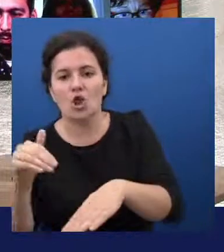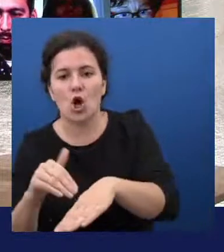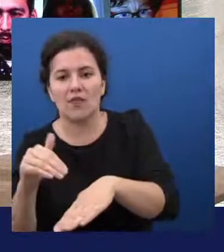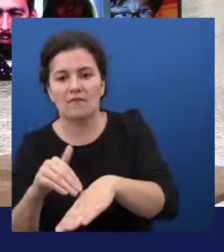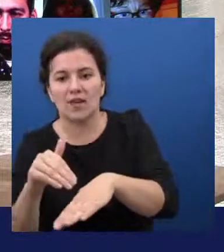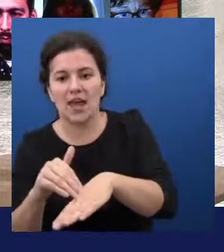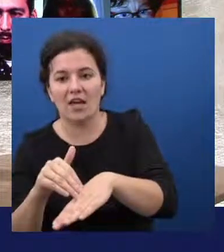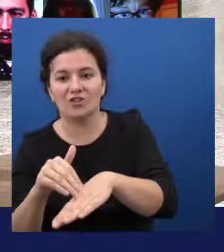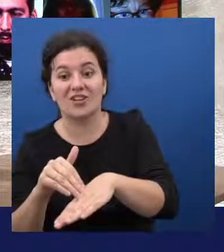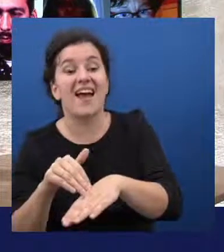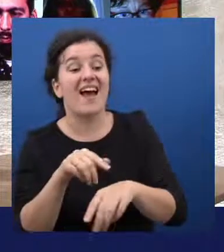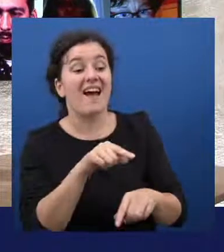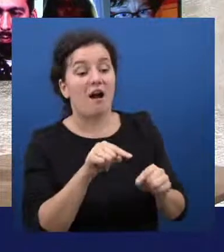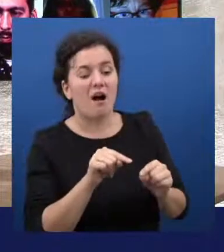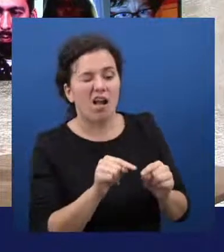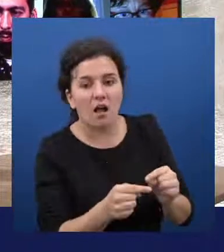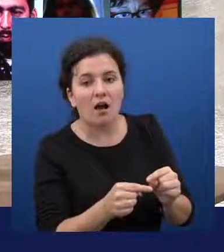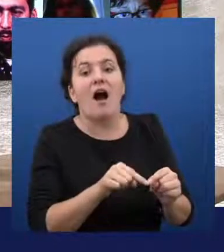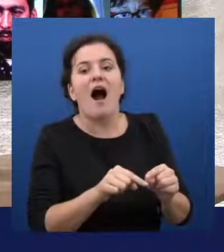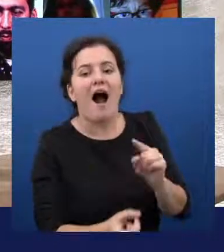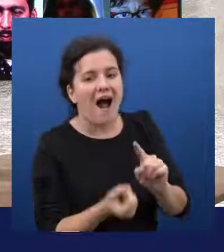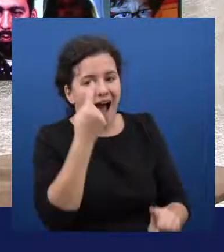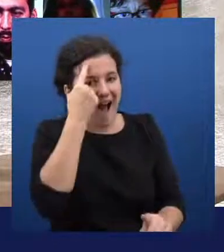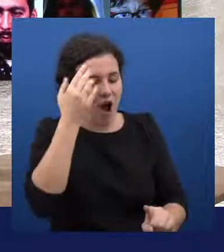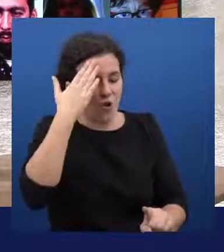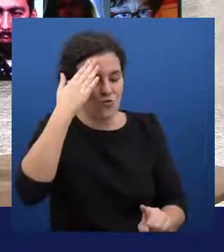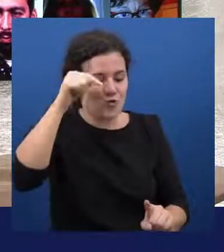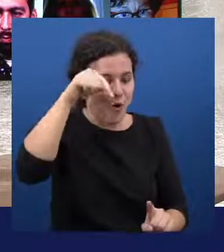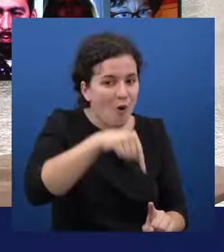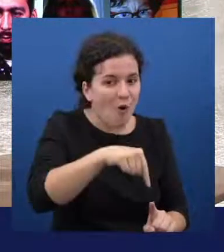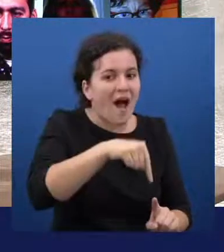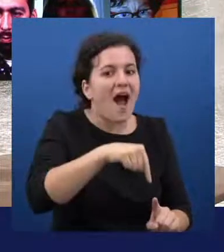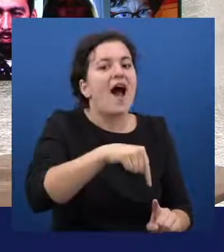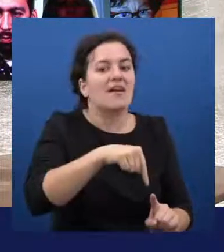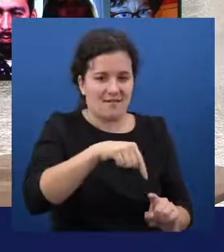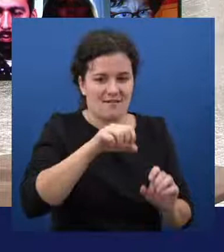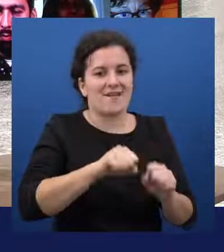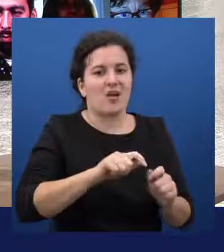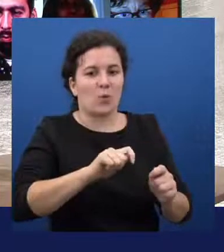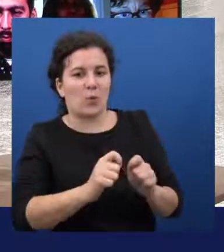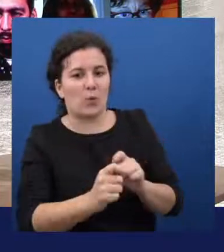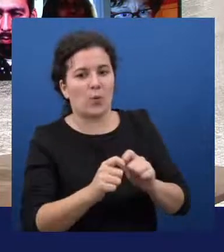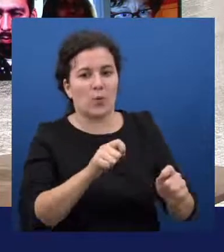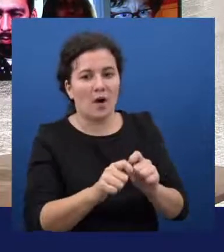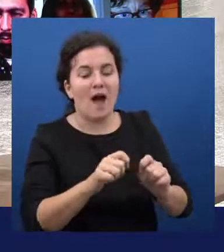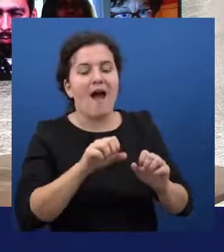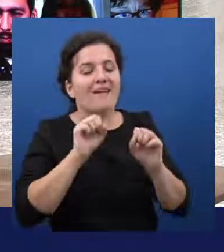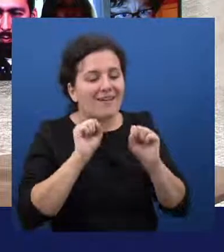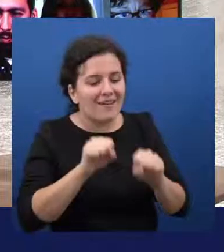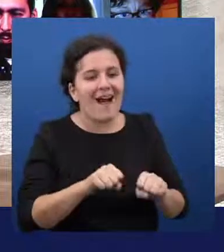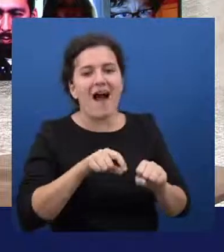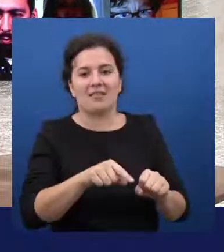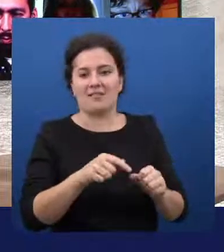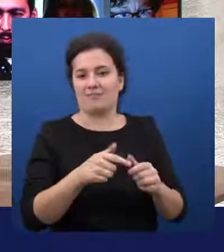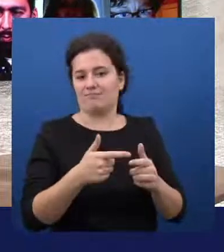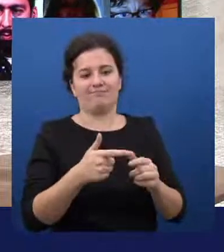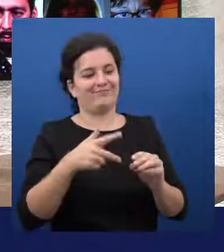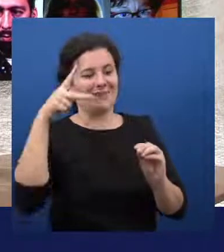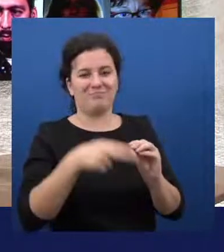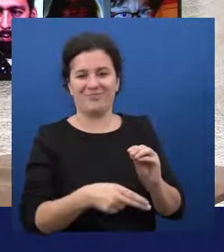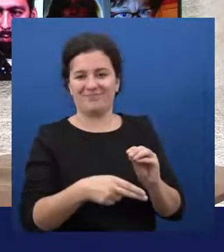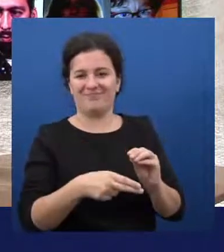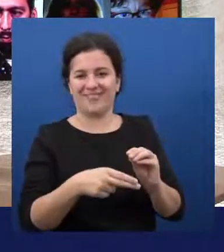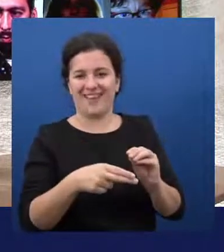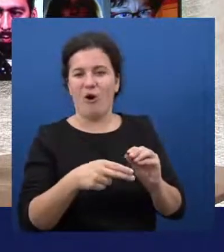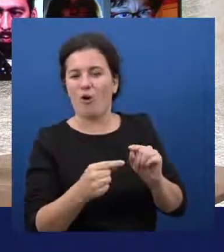and how we can use that information to prevent them in the future. So we're talking